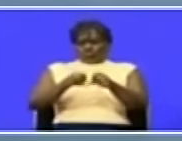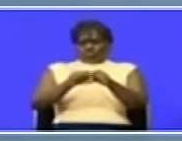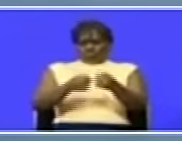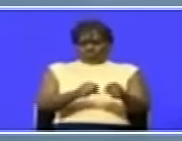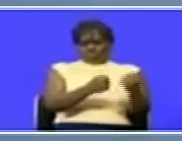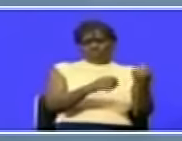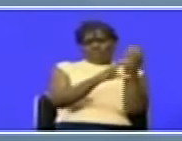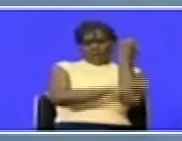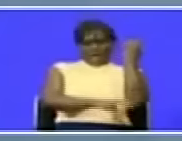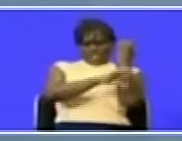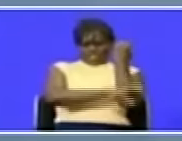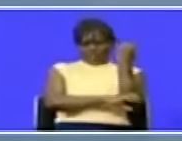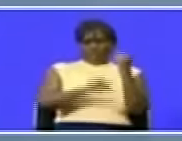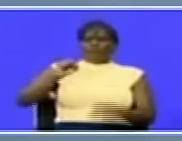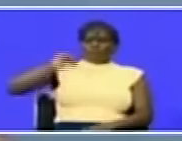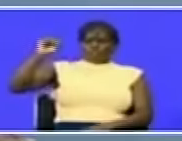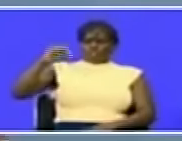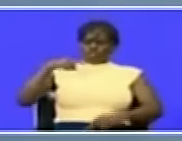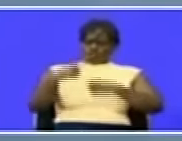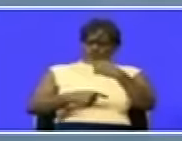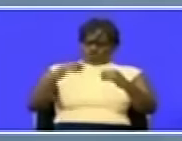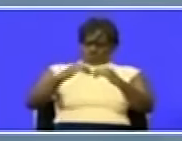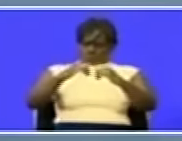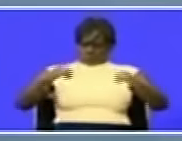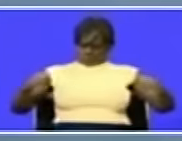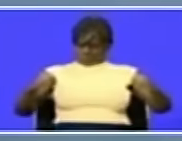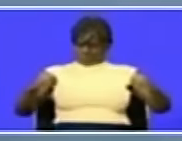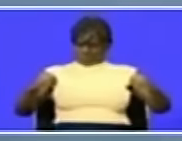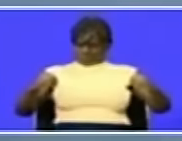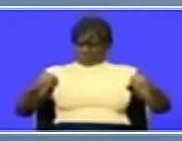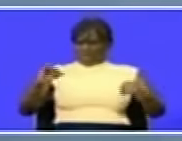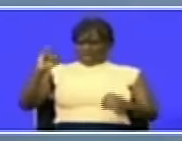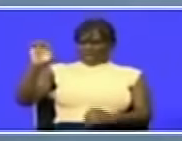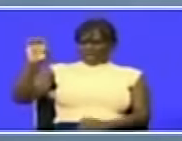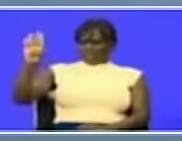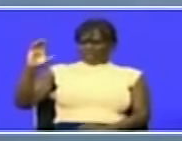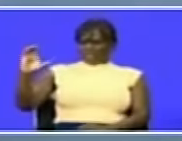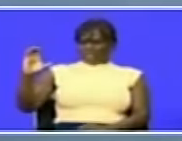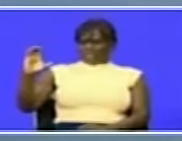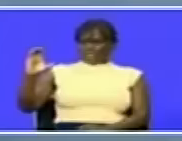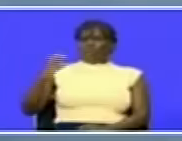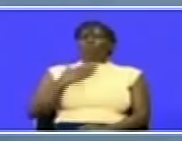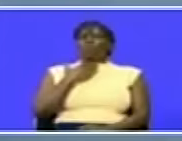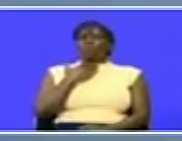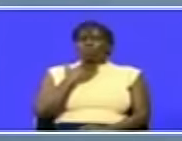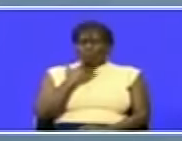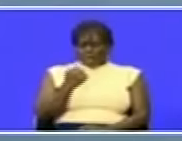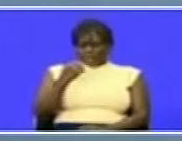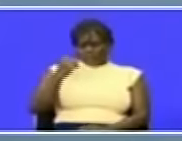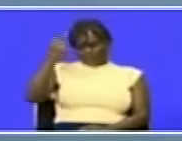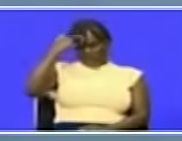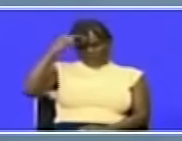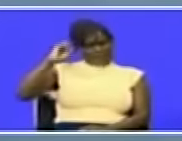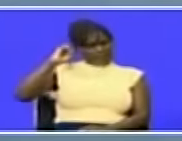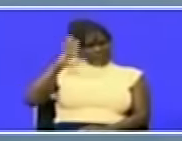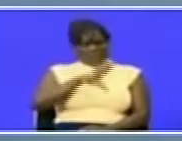country. But even as the political class continue to be divided over the issue, IEBC commissioners are calling for sobriety and